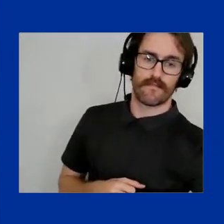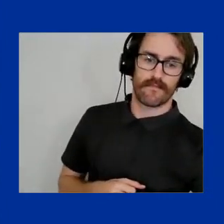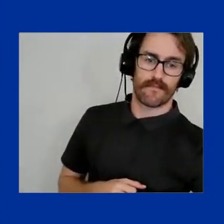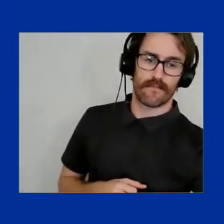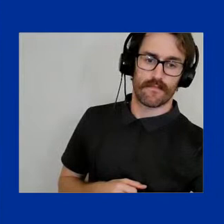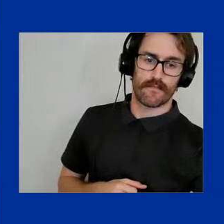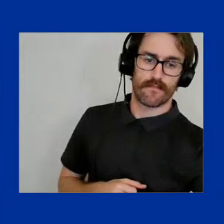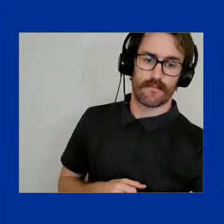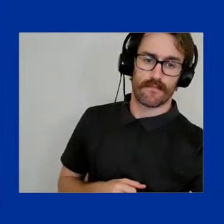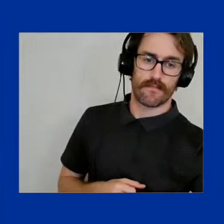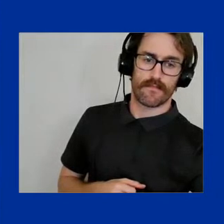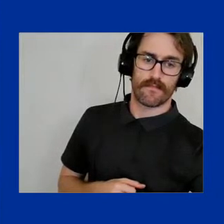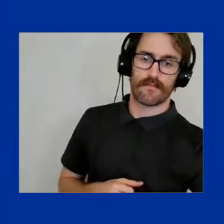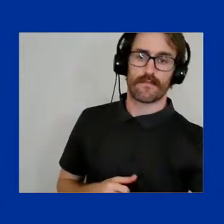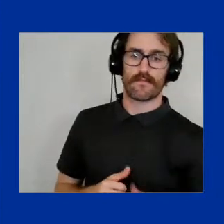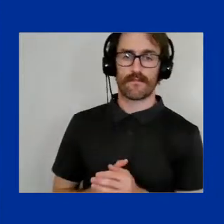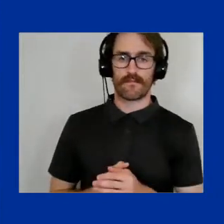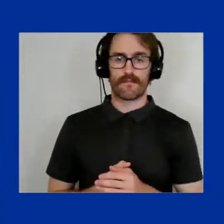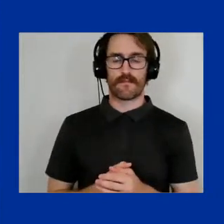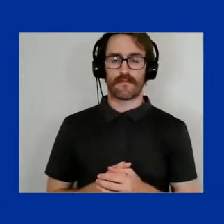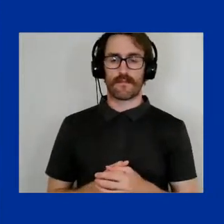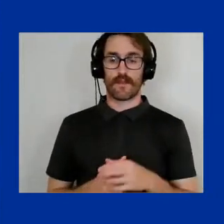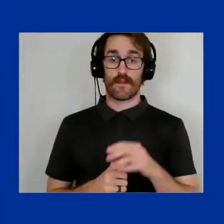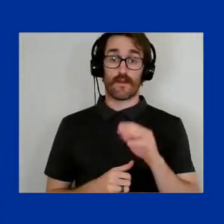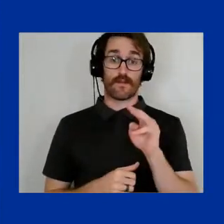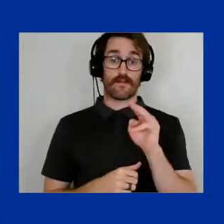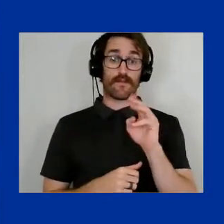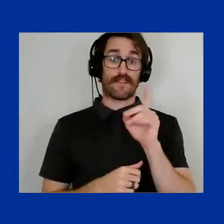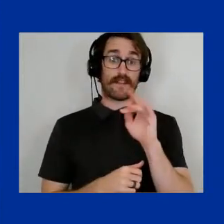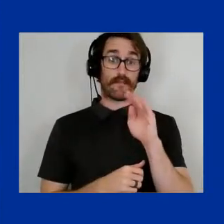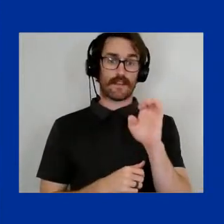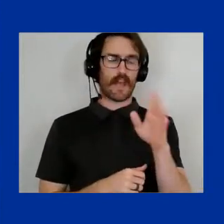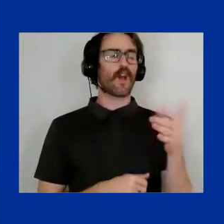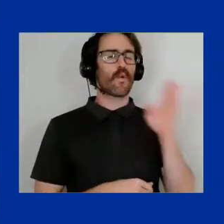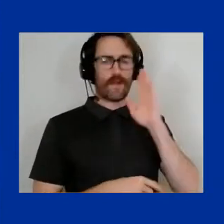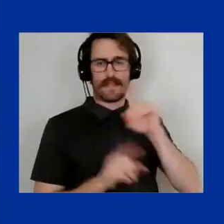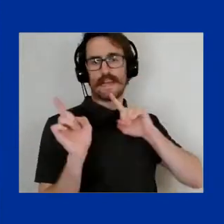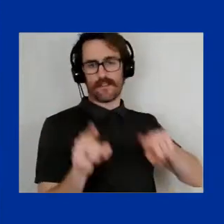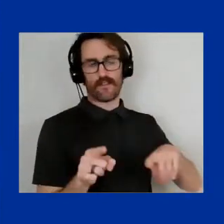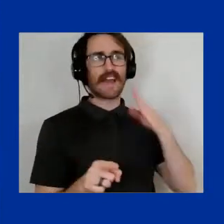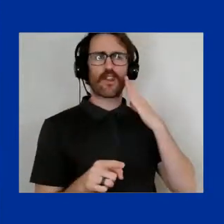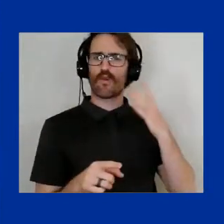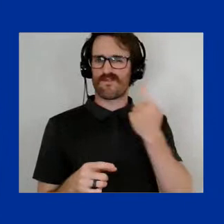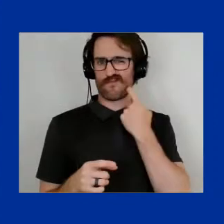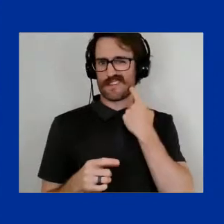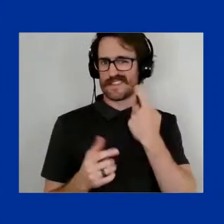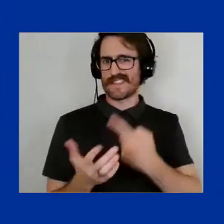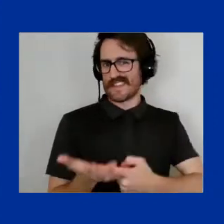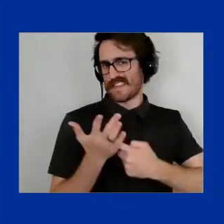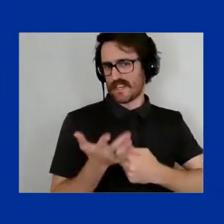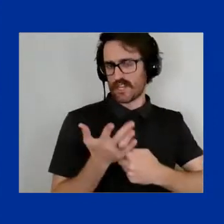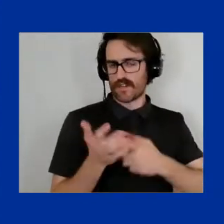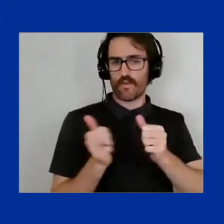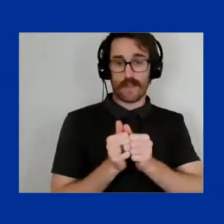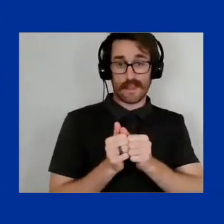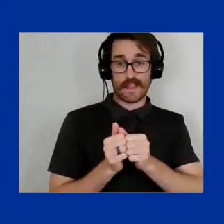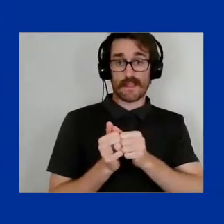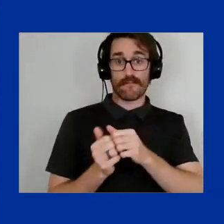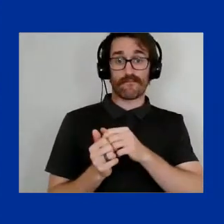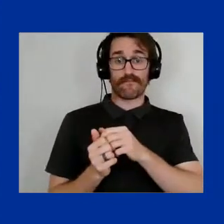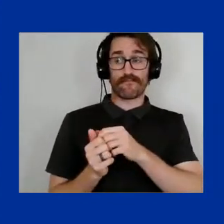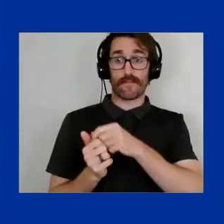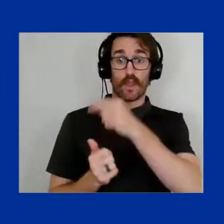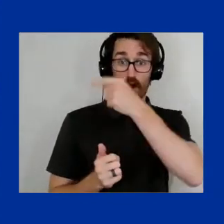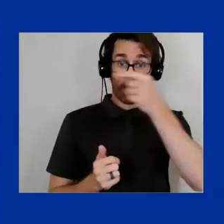qu'il y a eu des discussions. I will answer this political question. I know discussions were held between the two governments. We are not